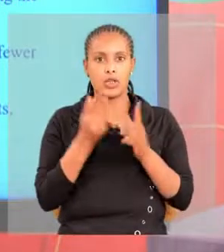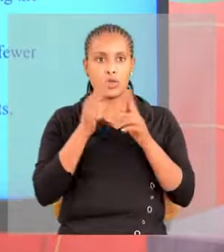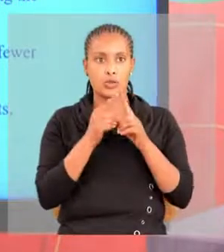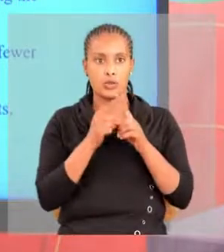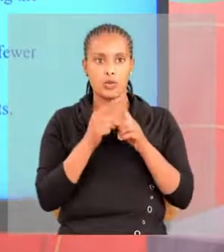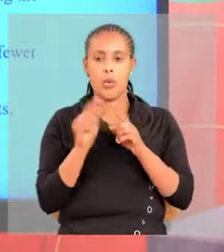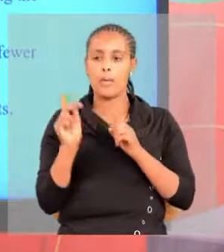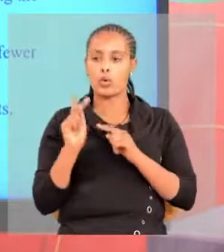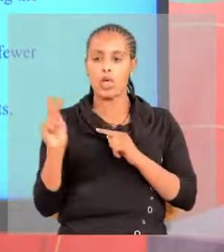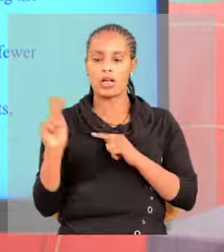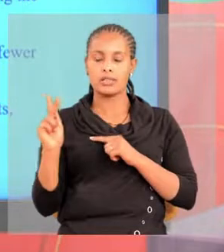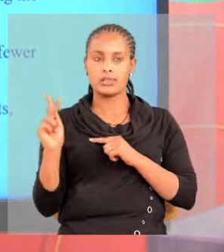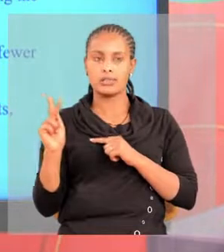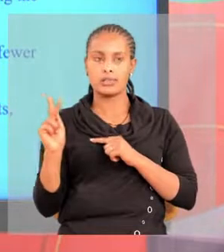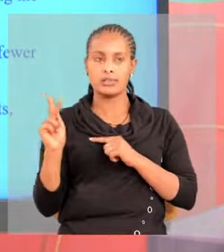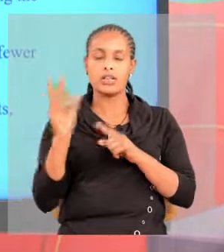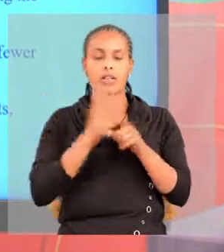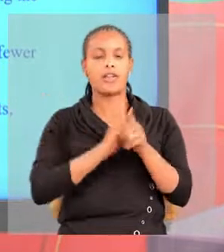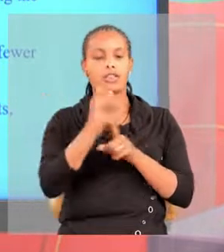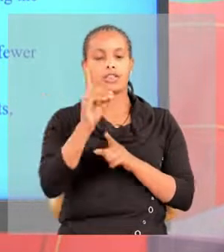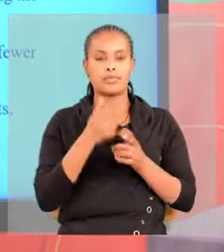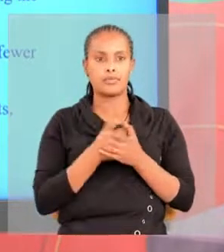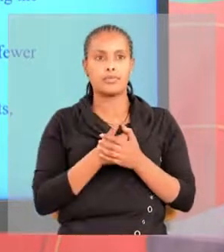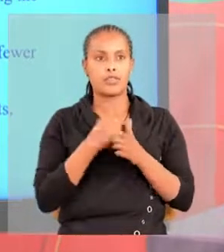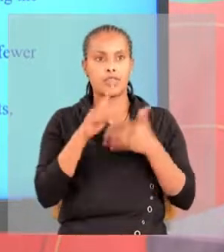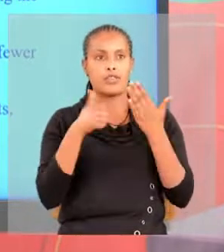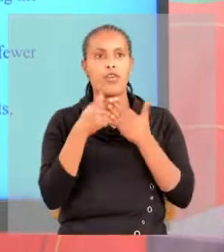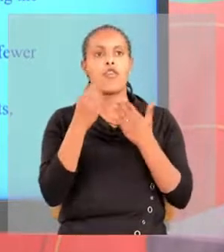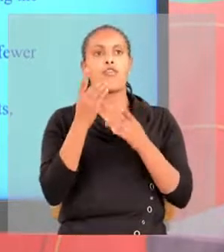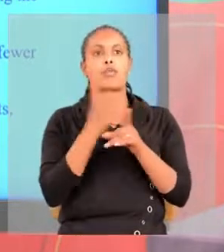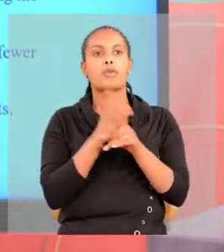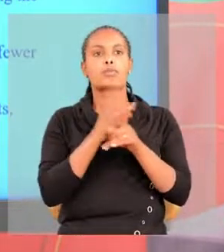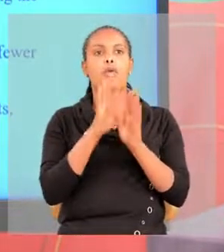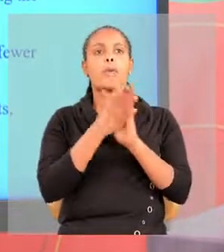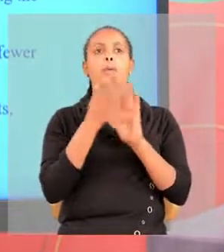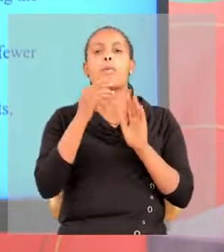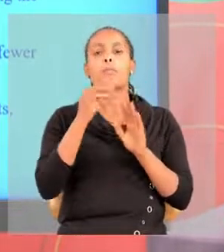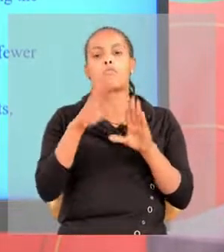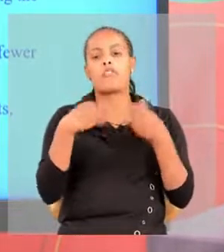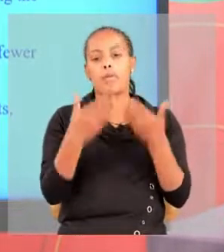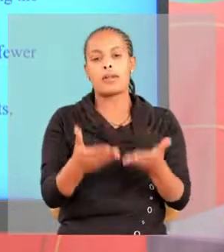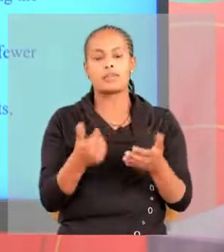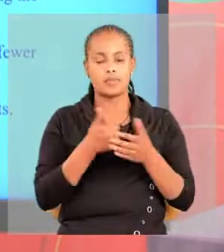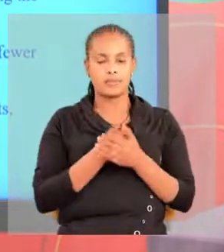the product direction. Therefore, formation of products are favored.